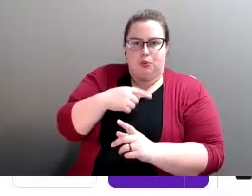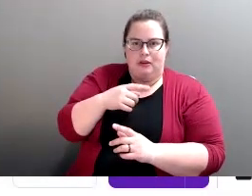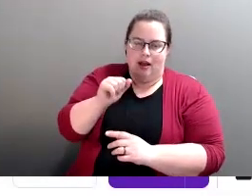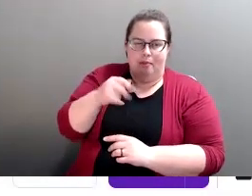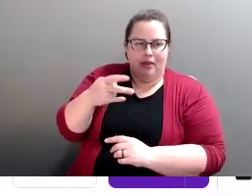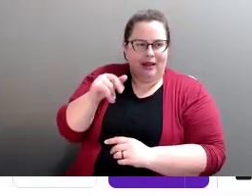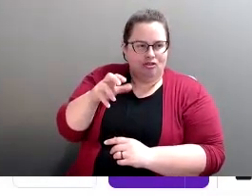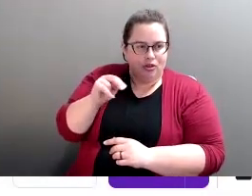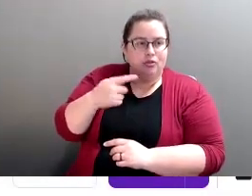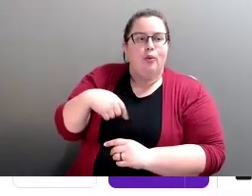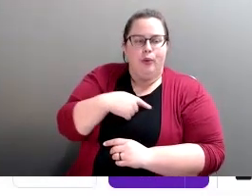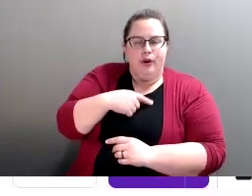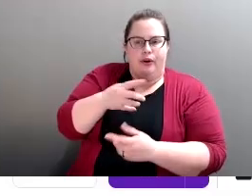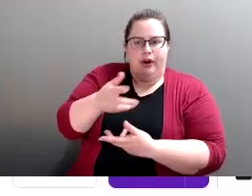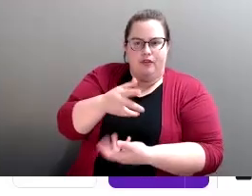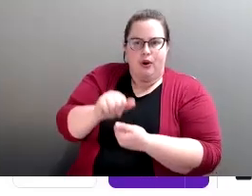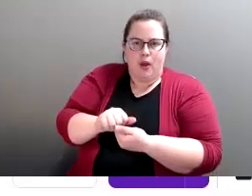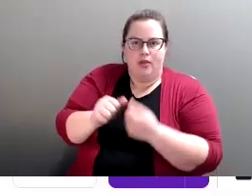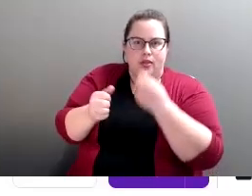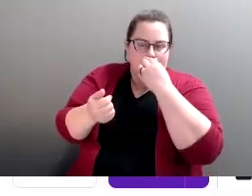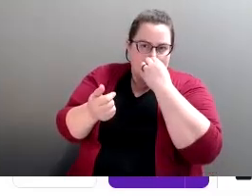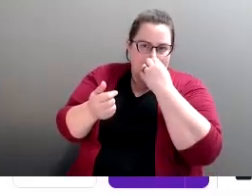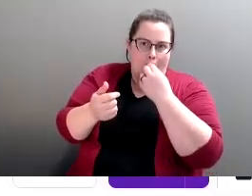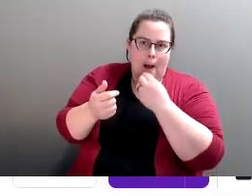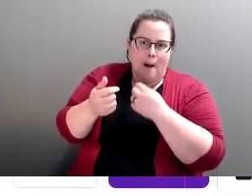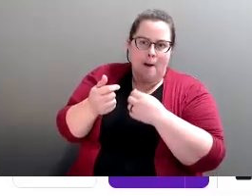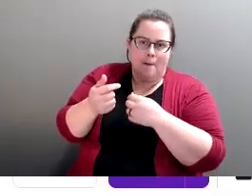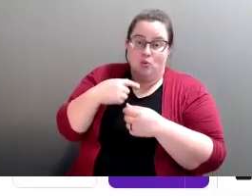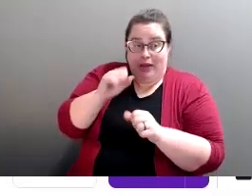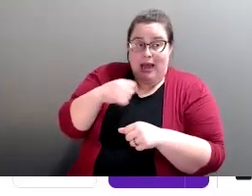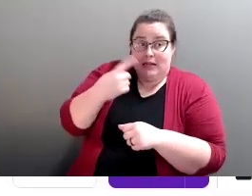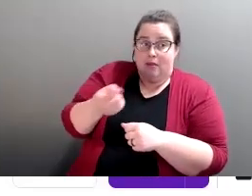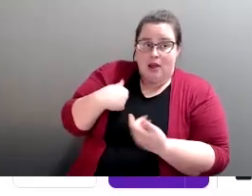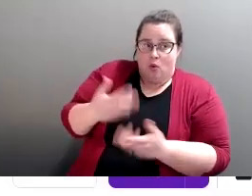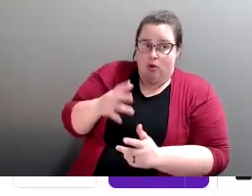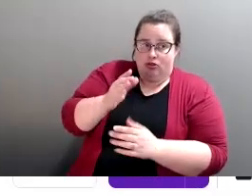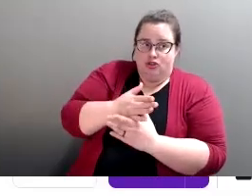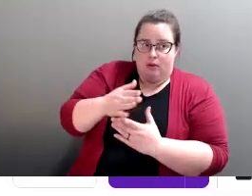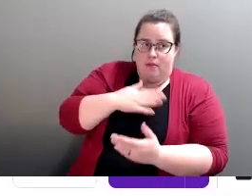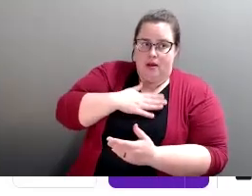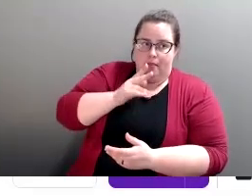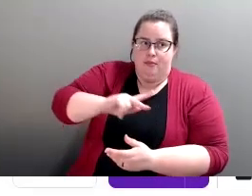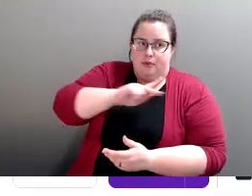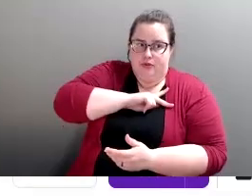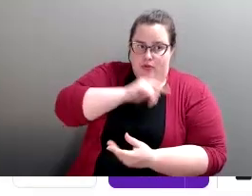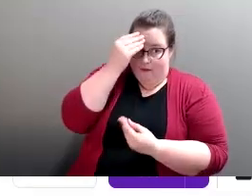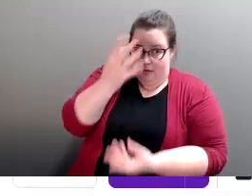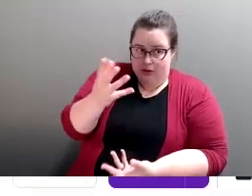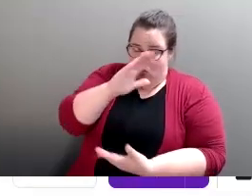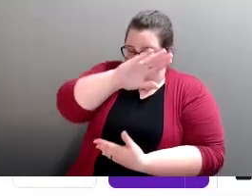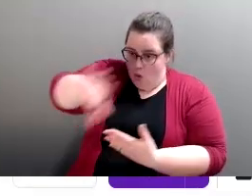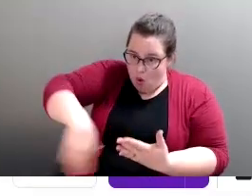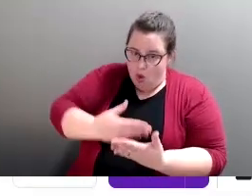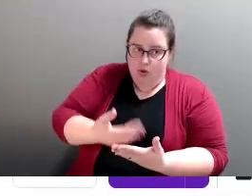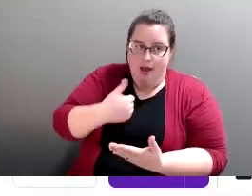change it to not, tell it, I don't want to share my personal information. Every one of them